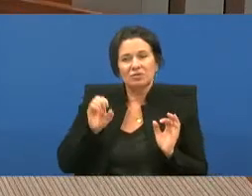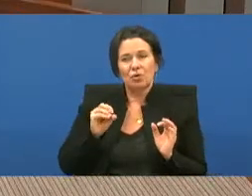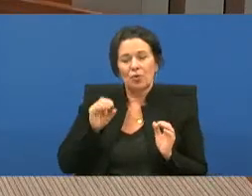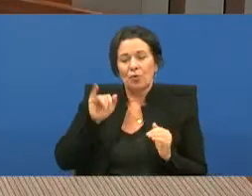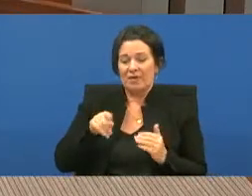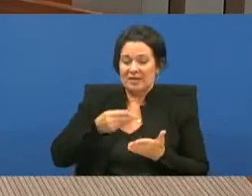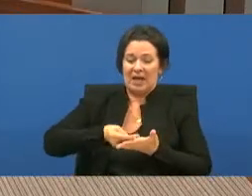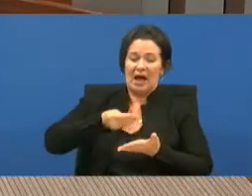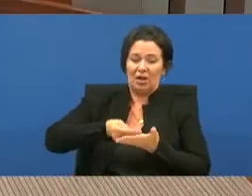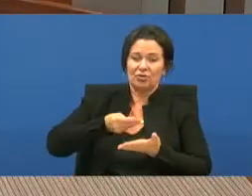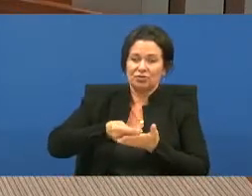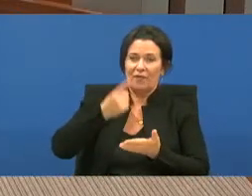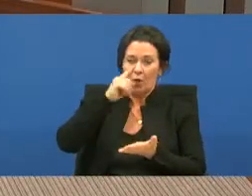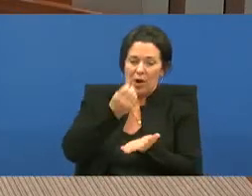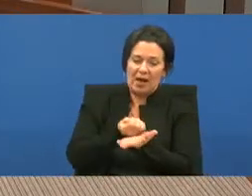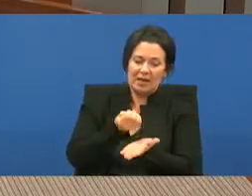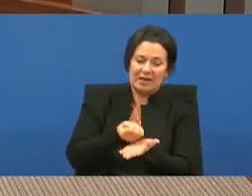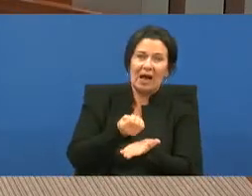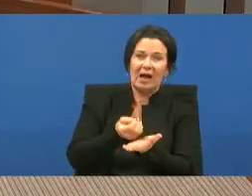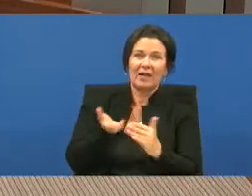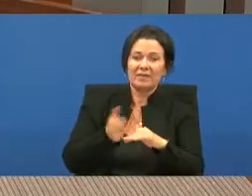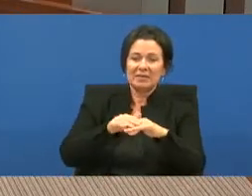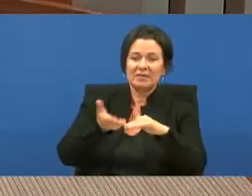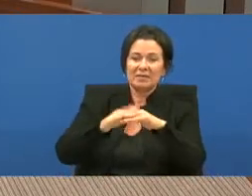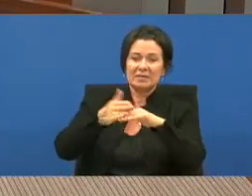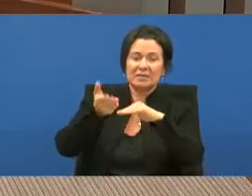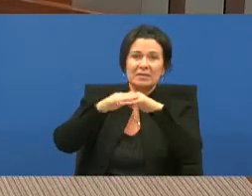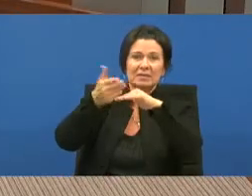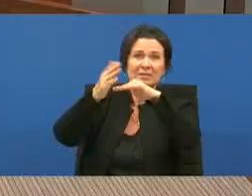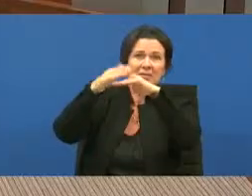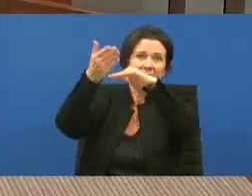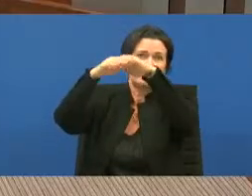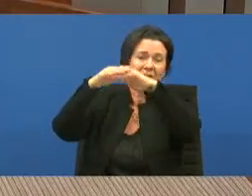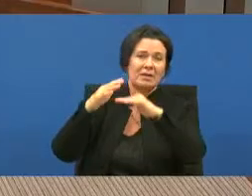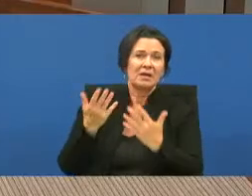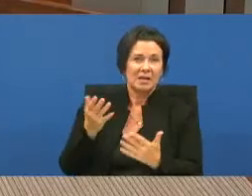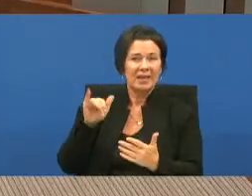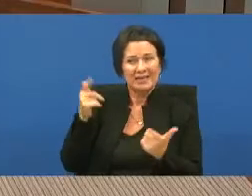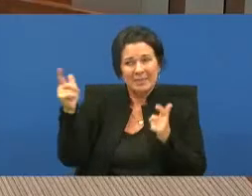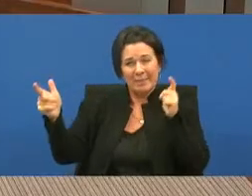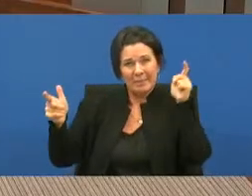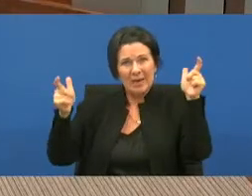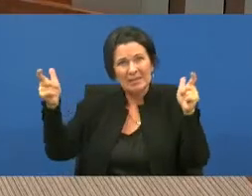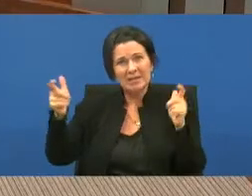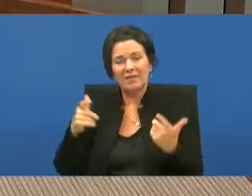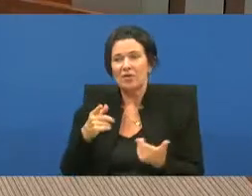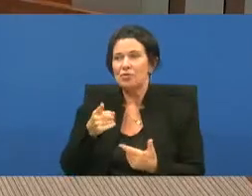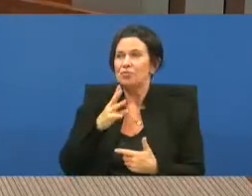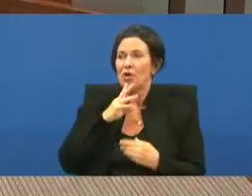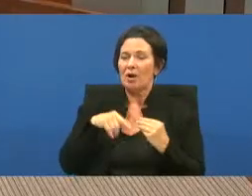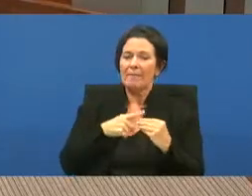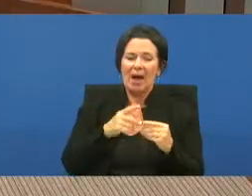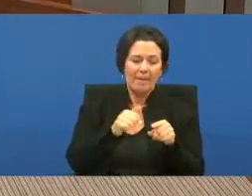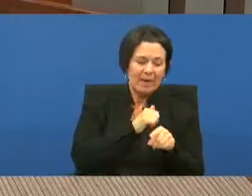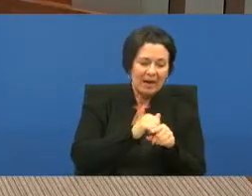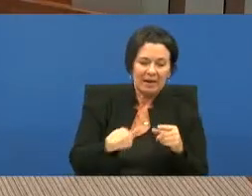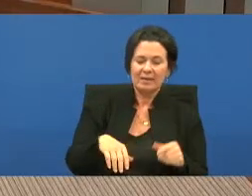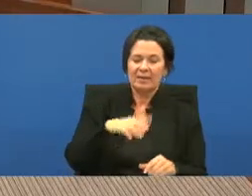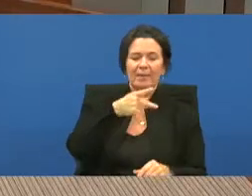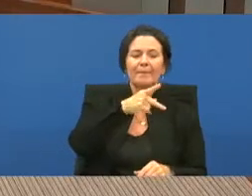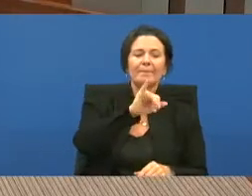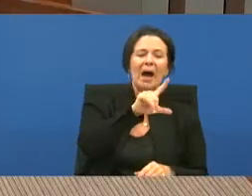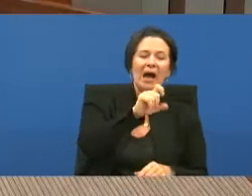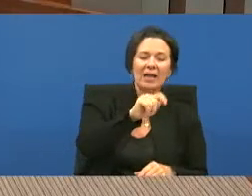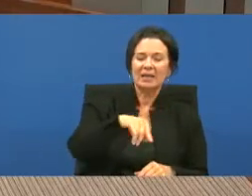about in economic development is massive. And it's from when we talk about pilot or ITEP or